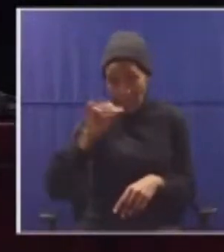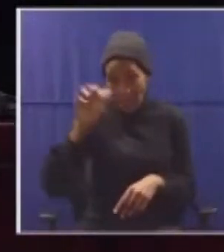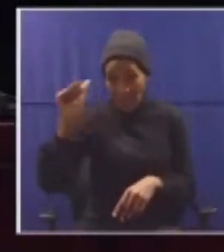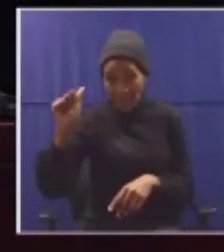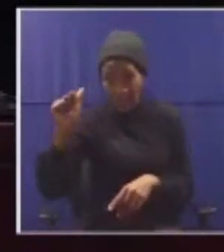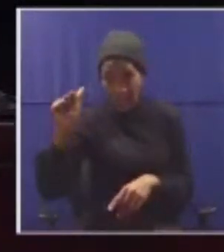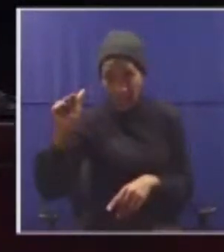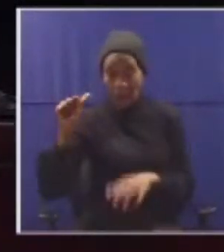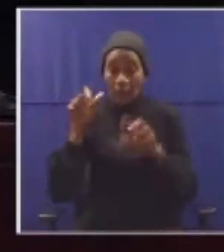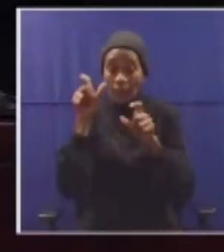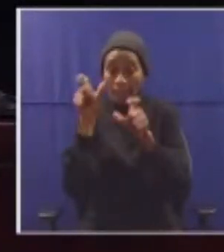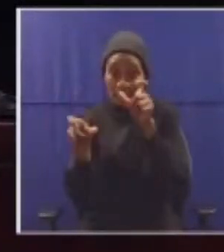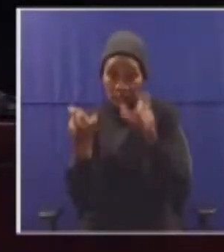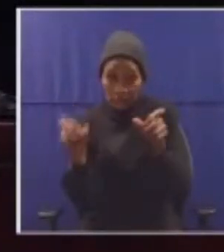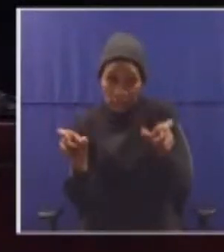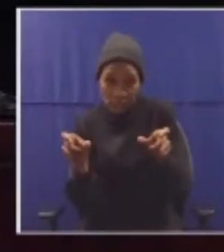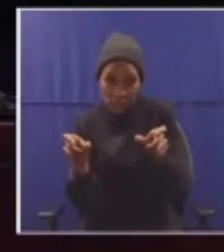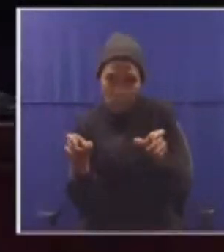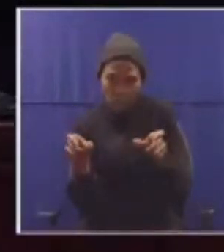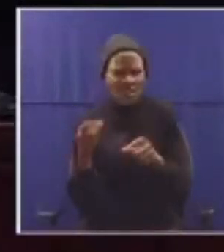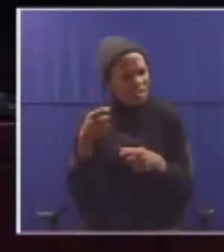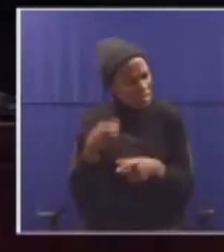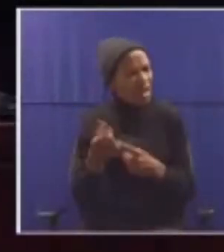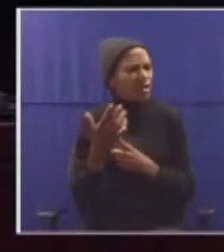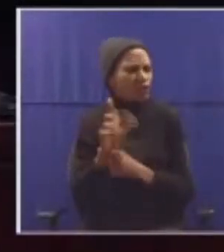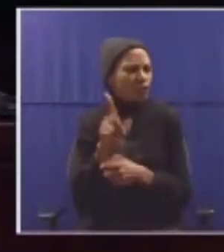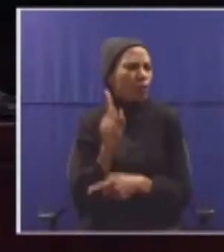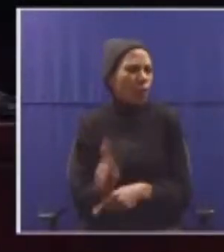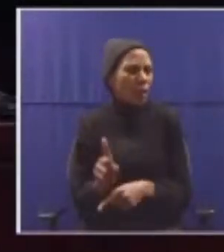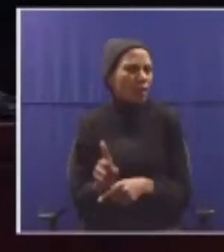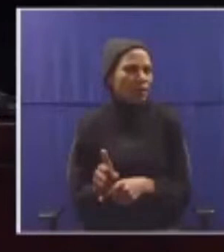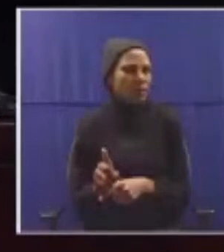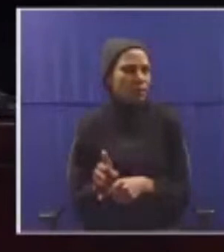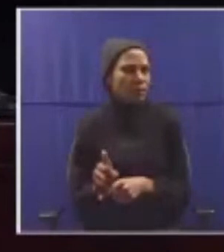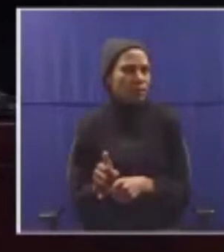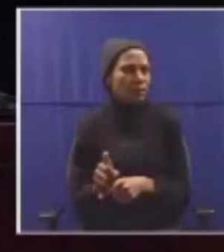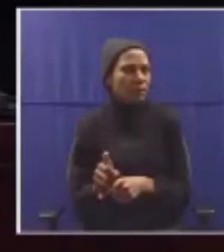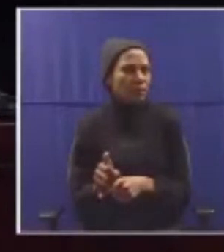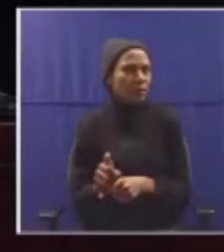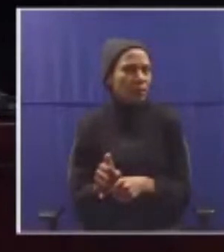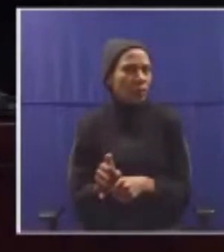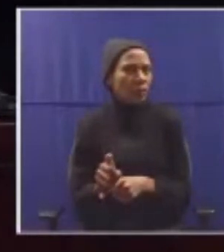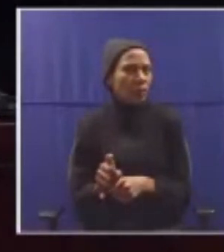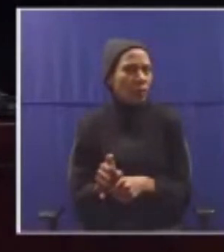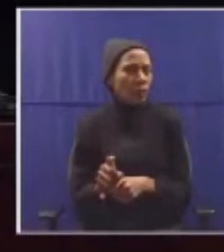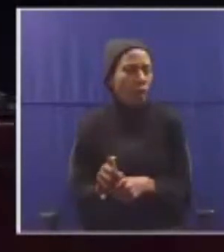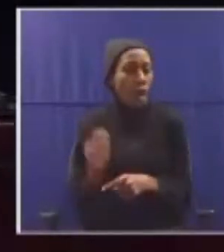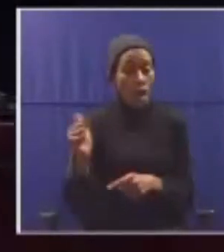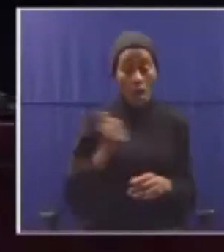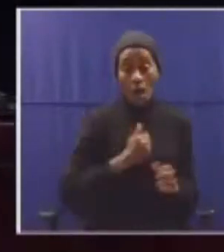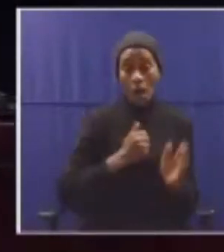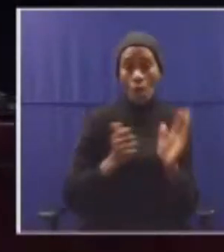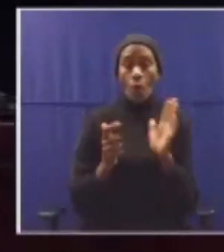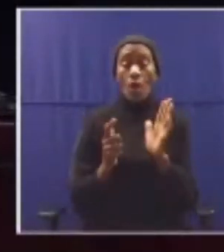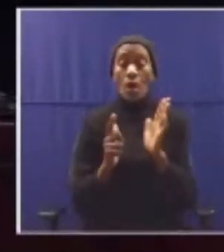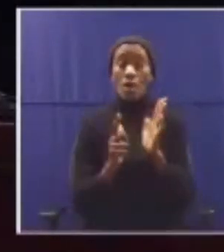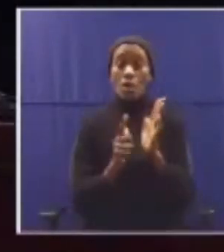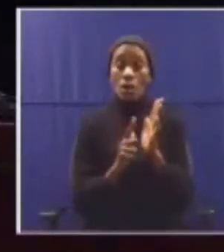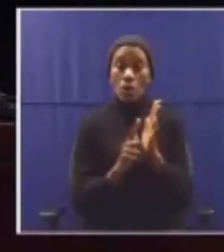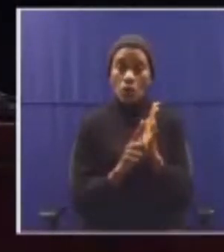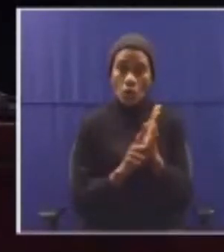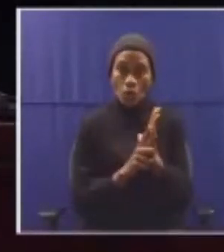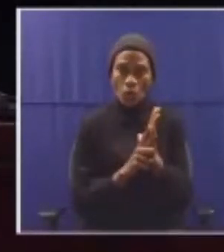LGBTQIA people is indicative of the truism that our outlook of our laws are not